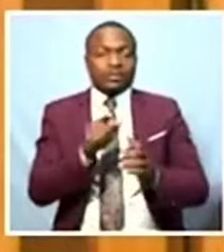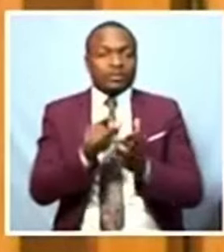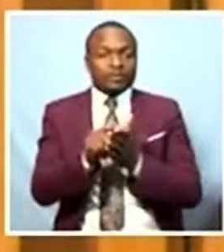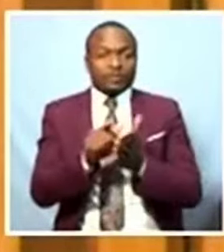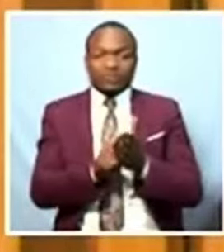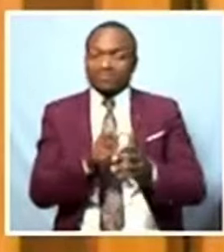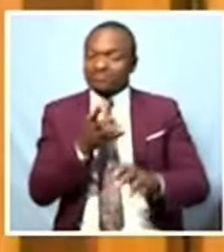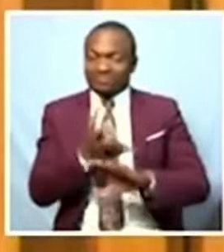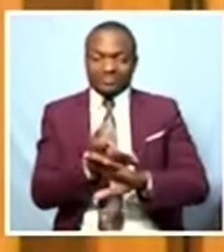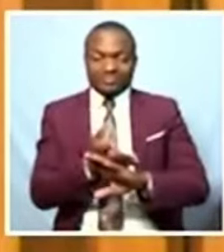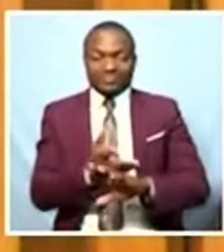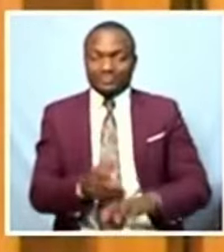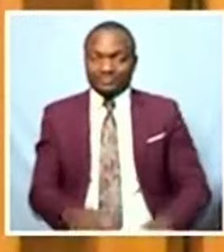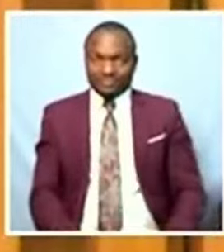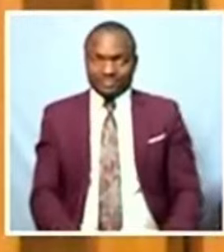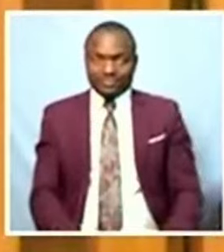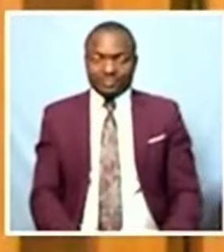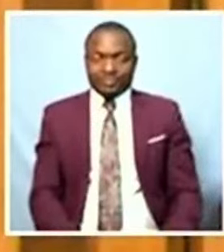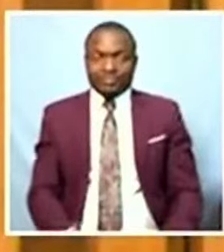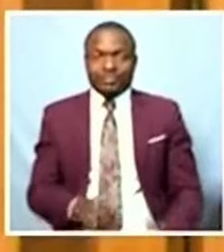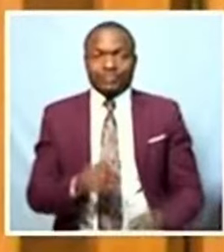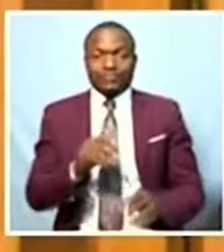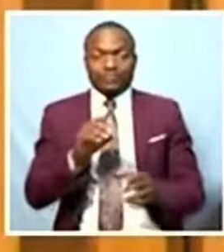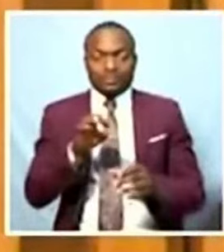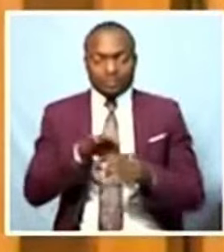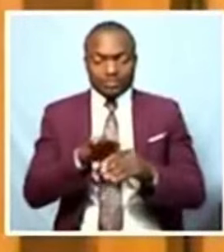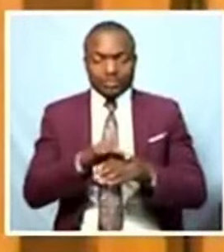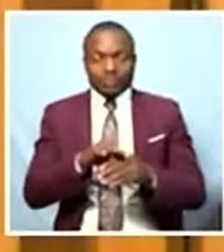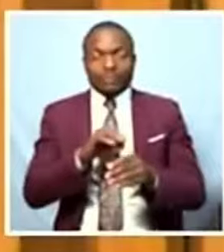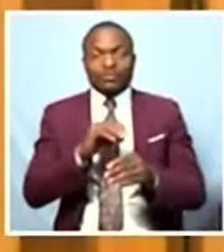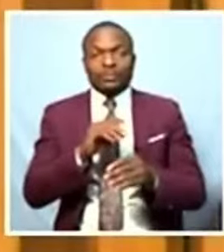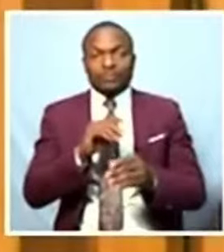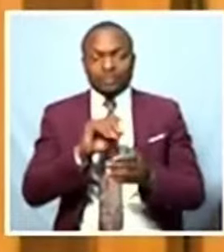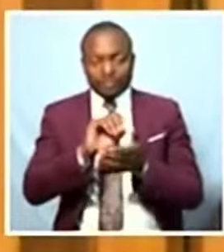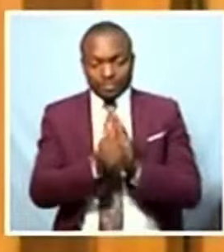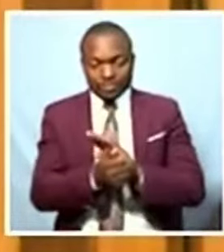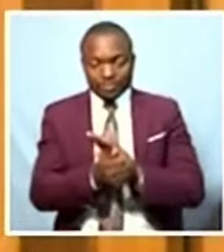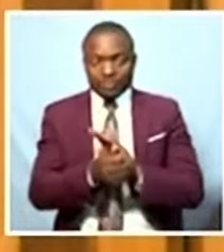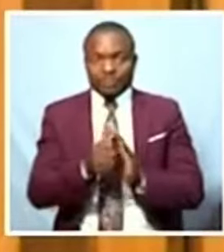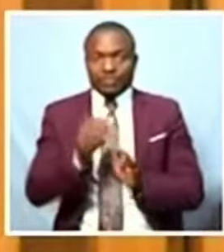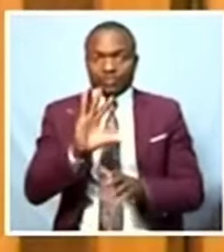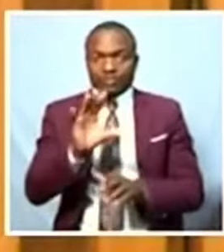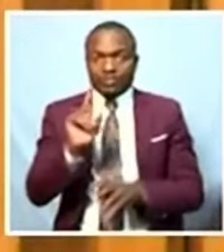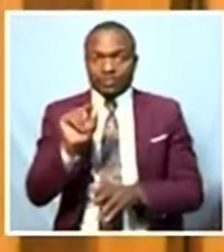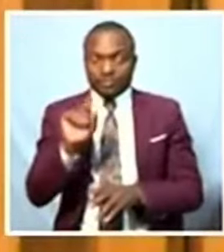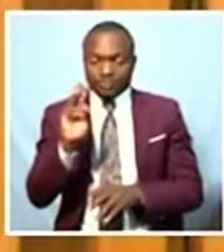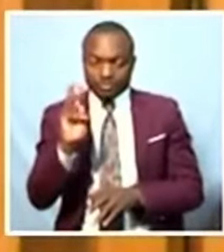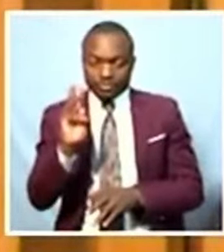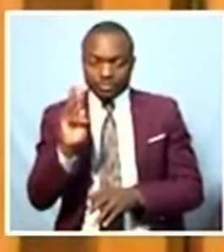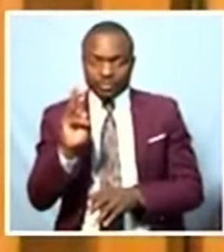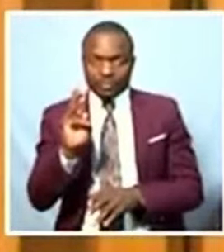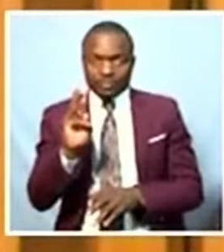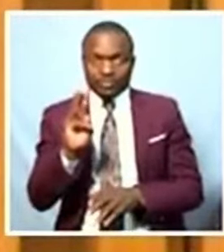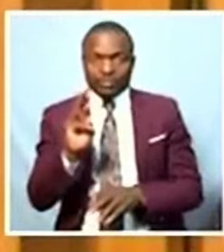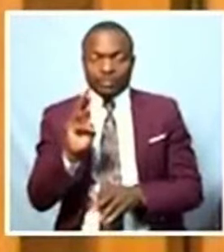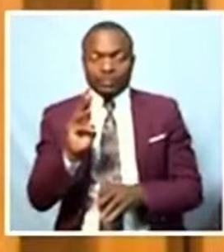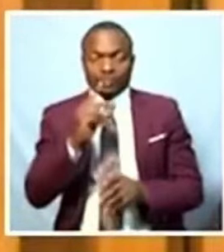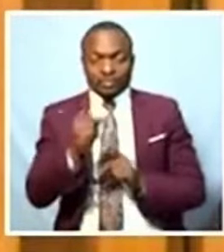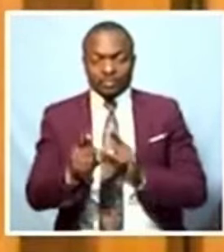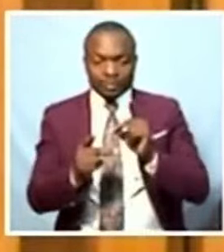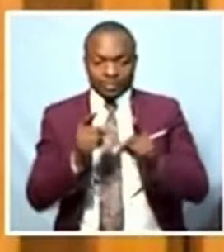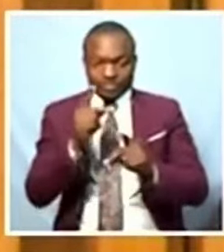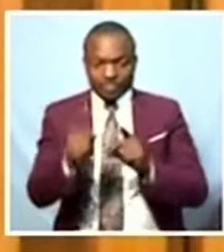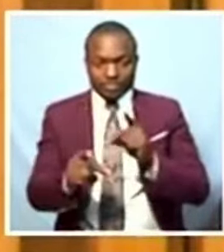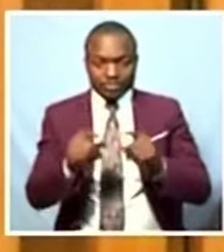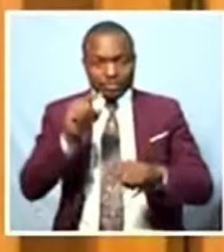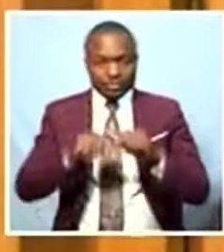impracticable, and the Electoral Process Act number 35 of 2016 prescribes mandatory procedures that cannot